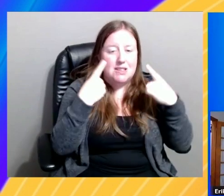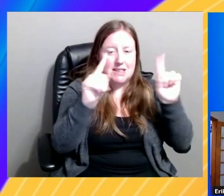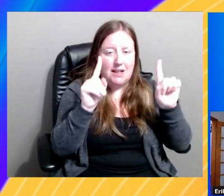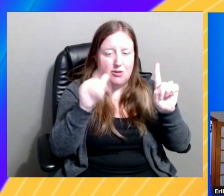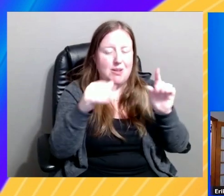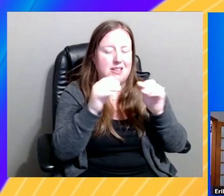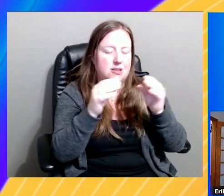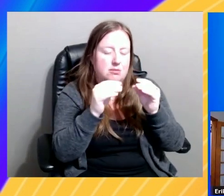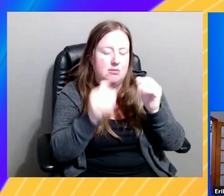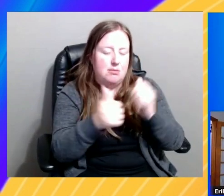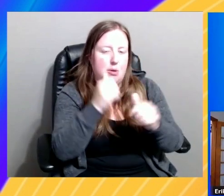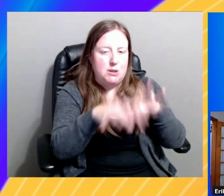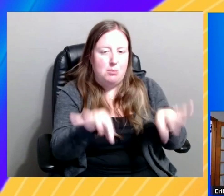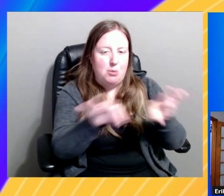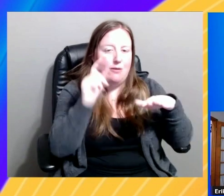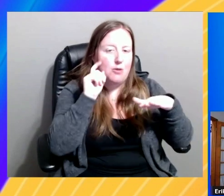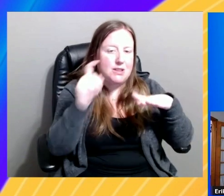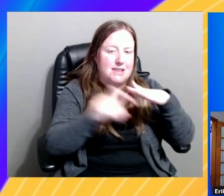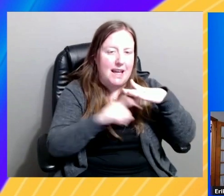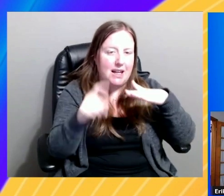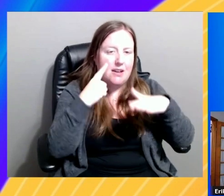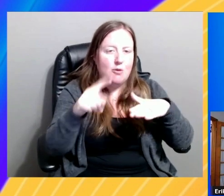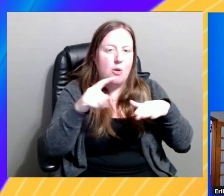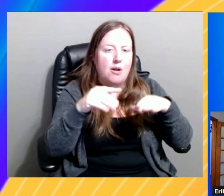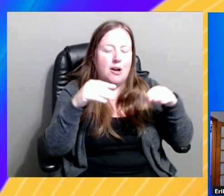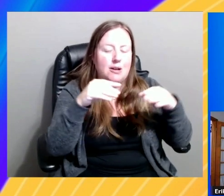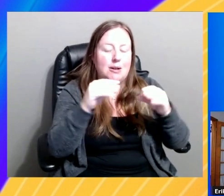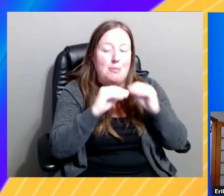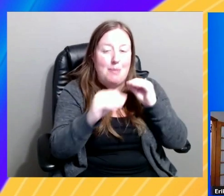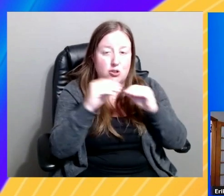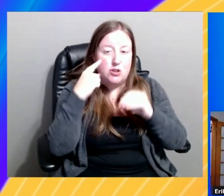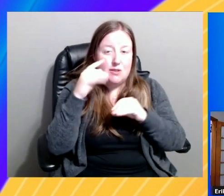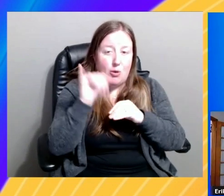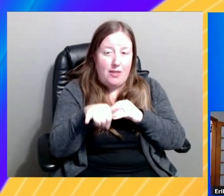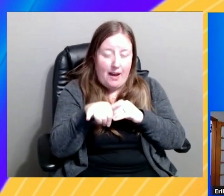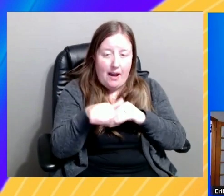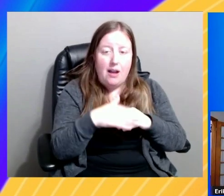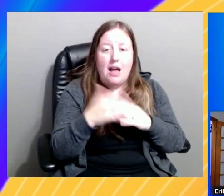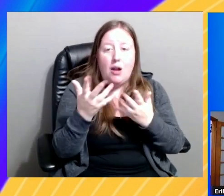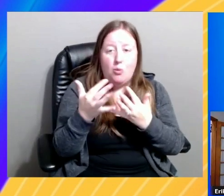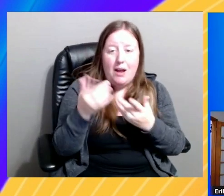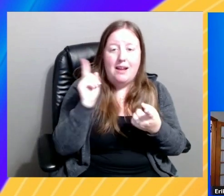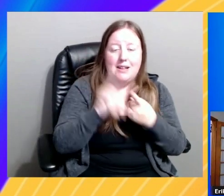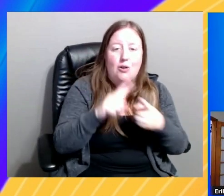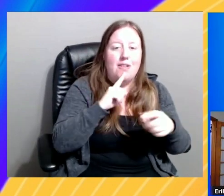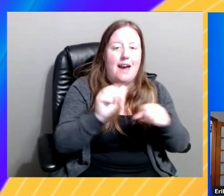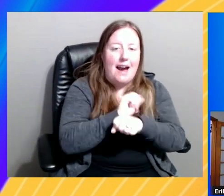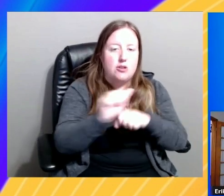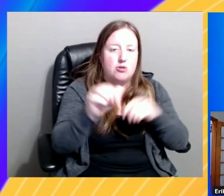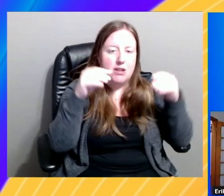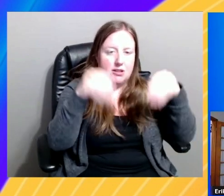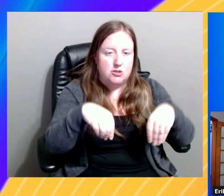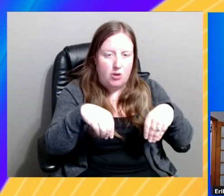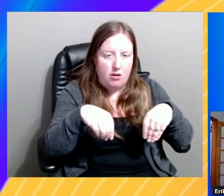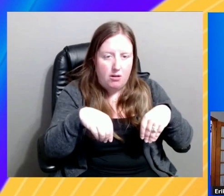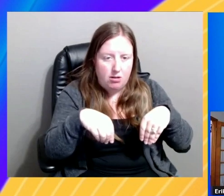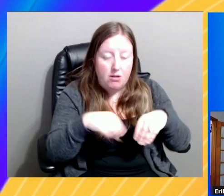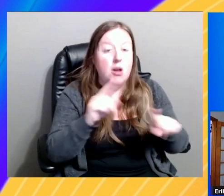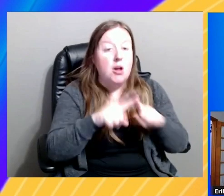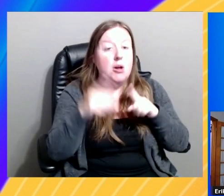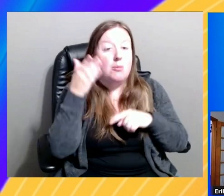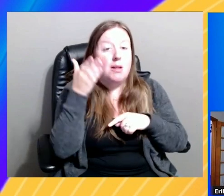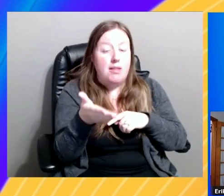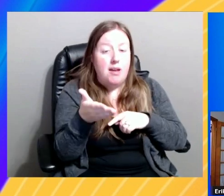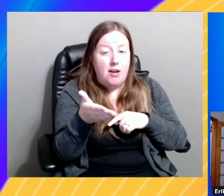for scanning for patches, or in this case, waiting until we actually go ahead and install. But in here, these